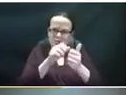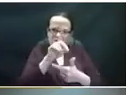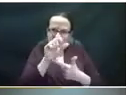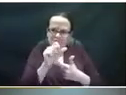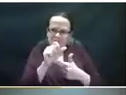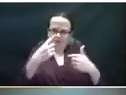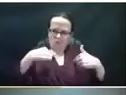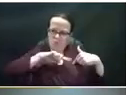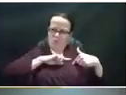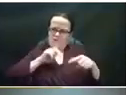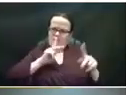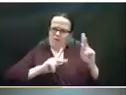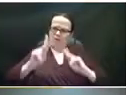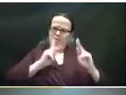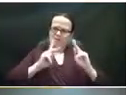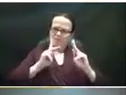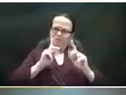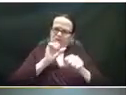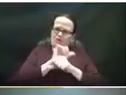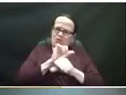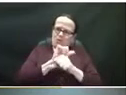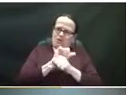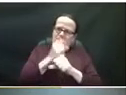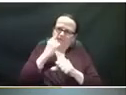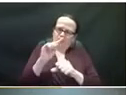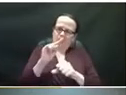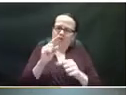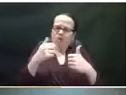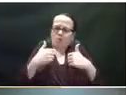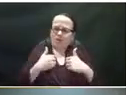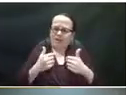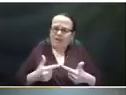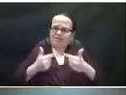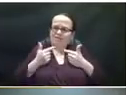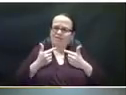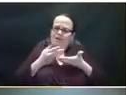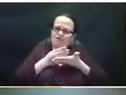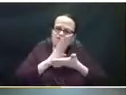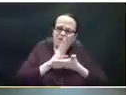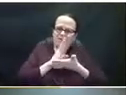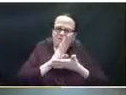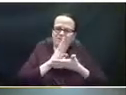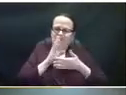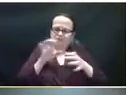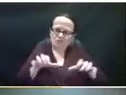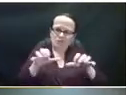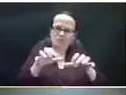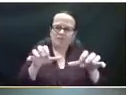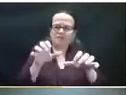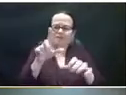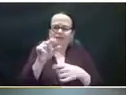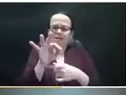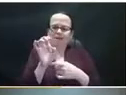the people whom you are working for. We have a right to live our own lives. We have a